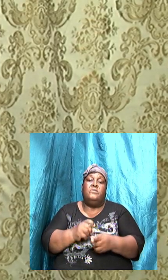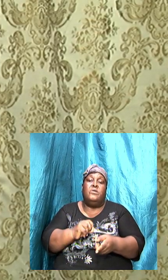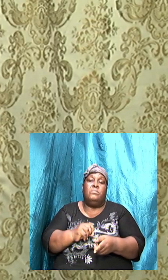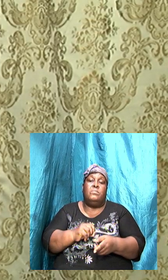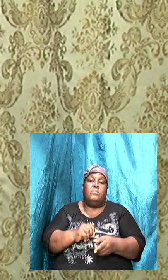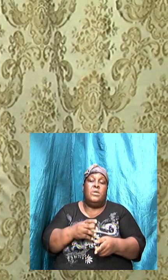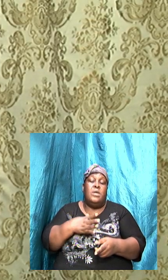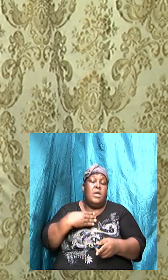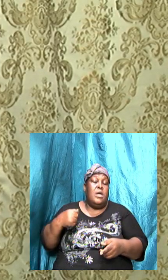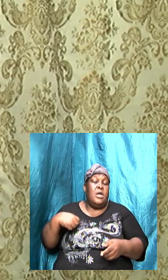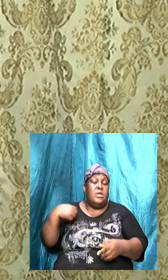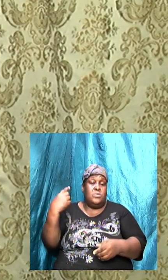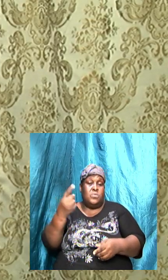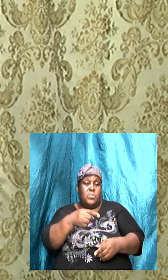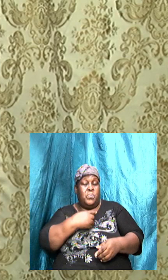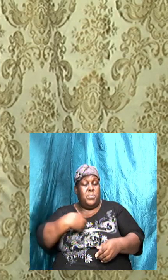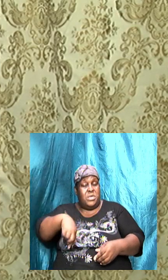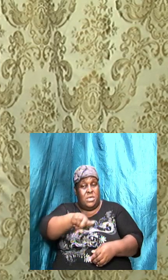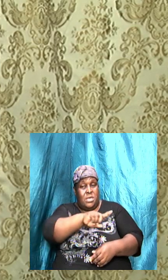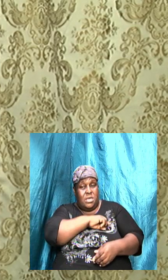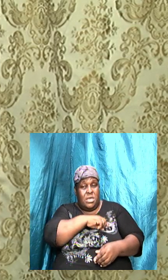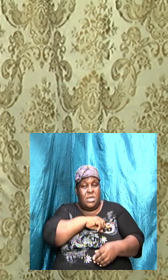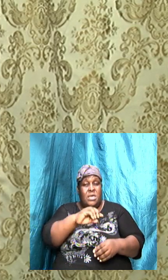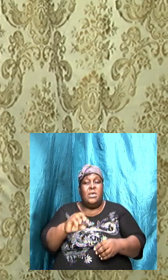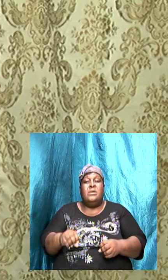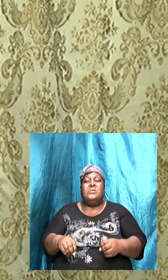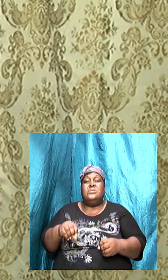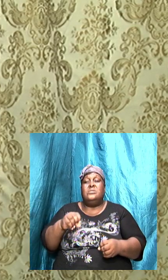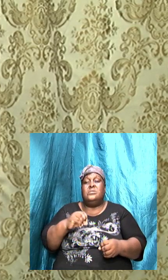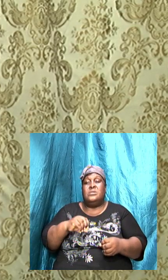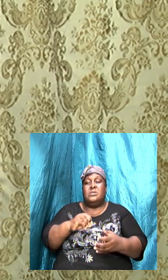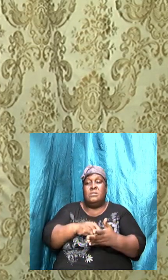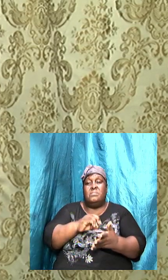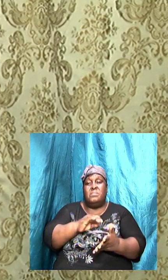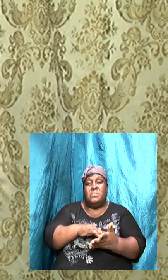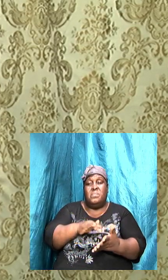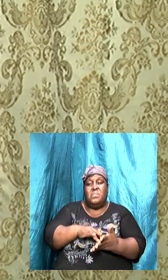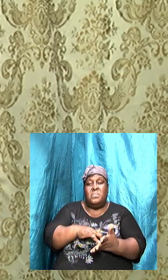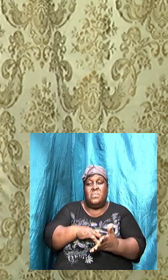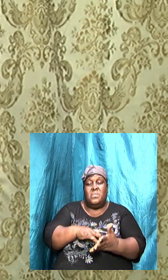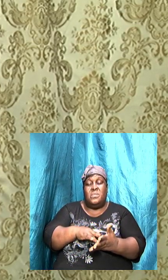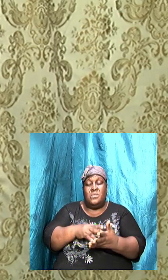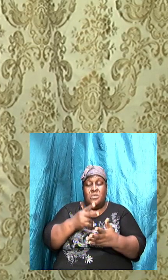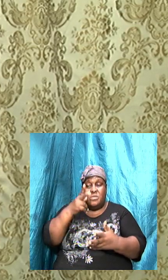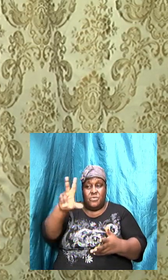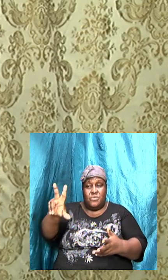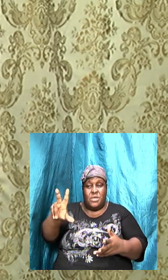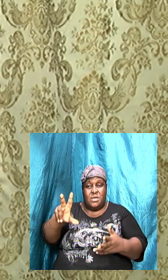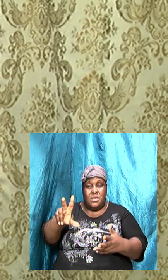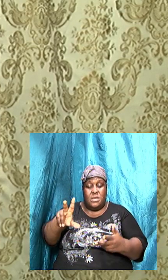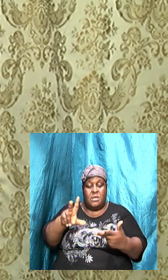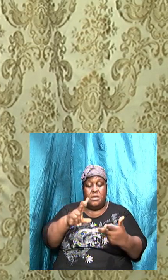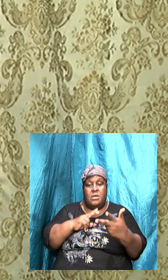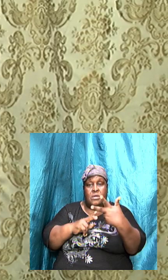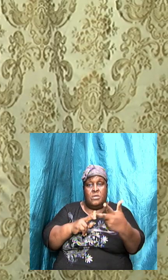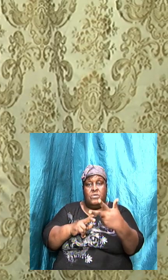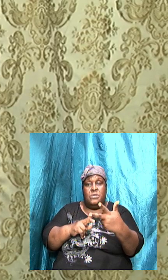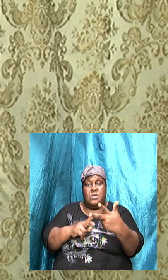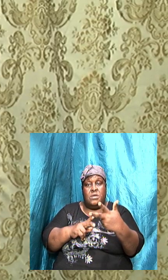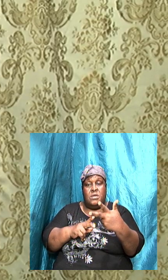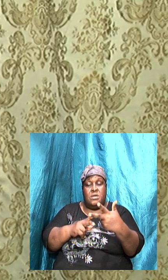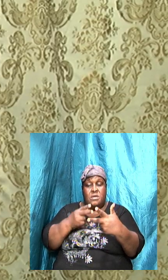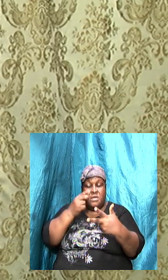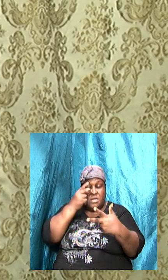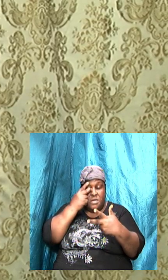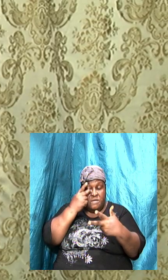presented the fact that there were three prevailing views in looking at the